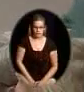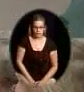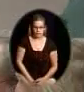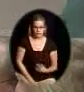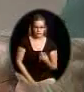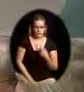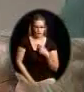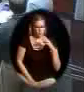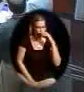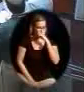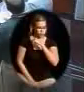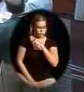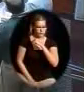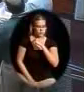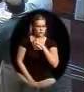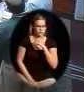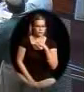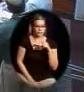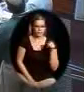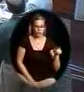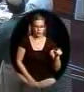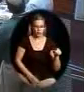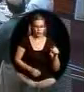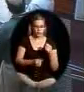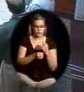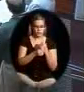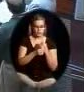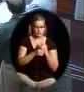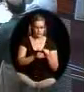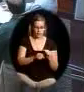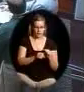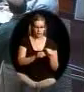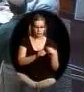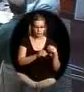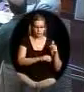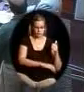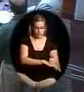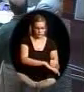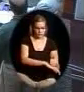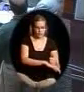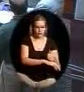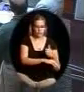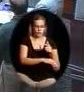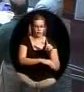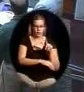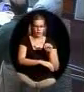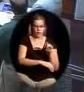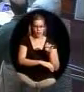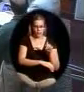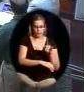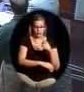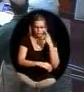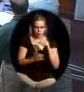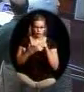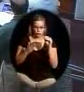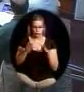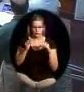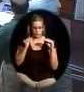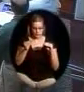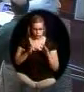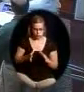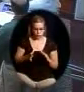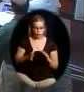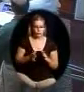I'm assuming that as there are safeguards in place for liability for student teachers, as I know specifically for